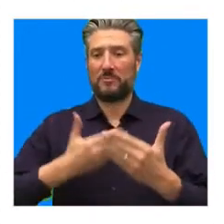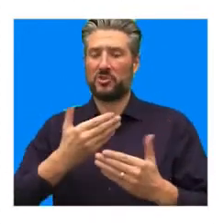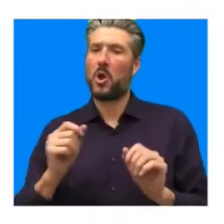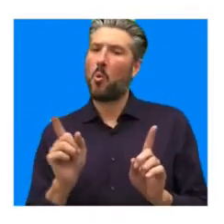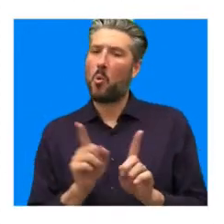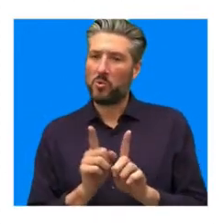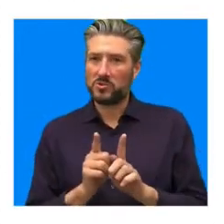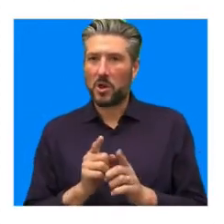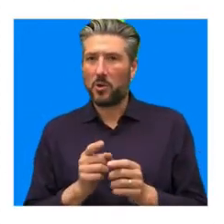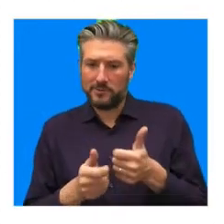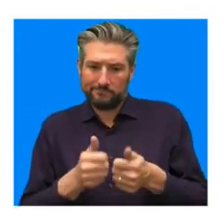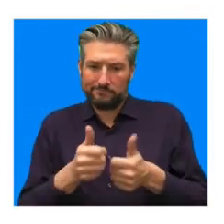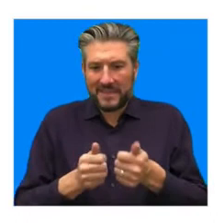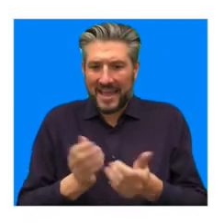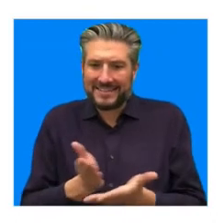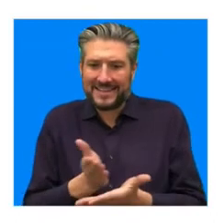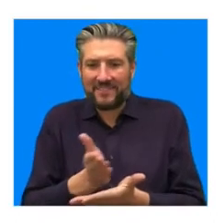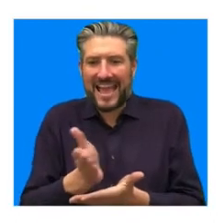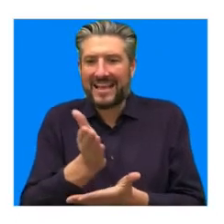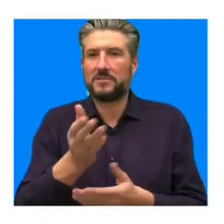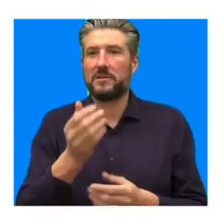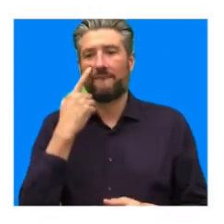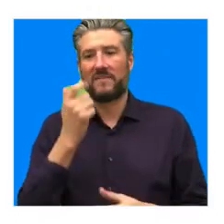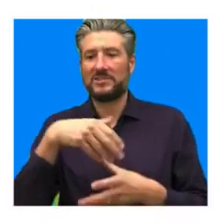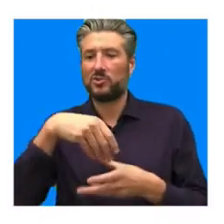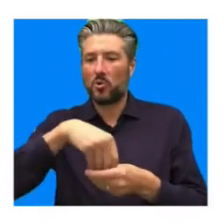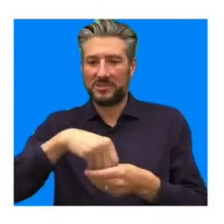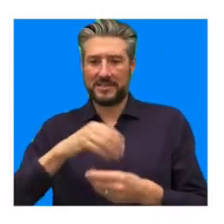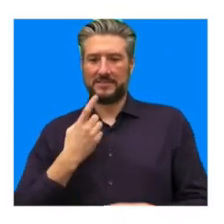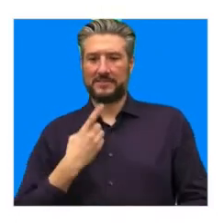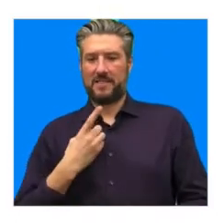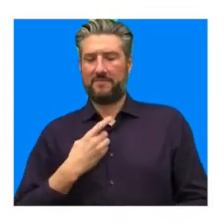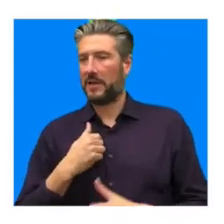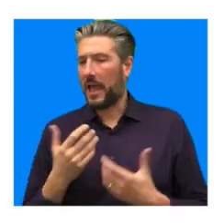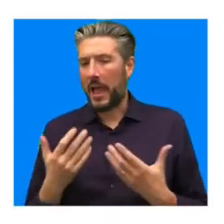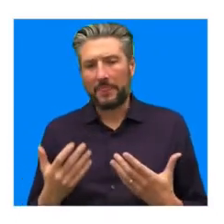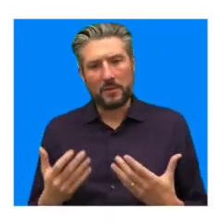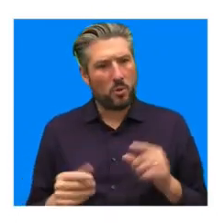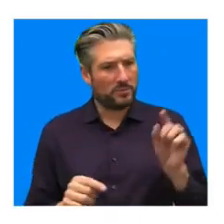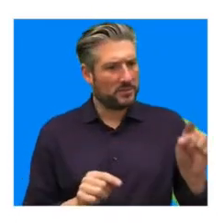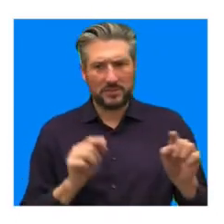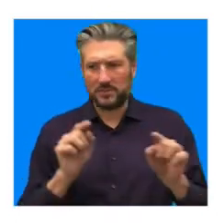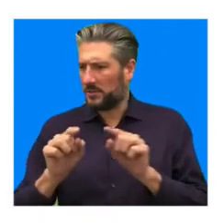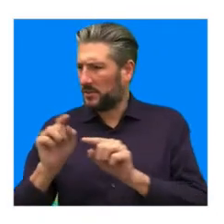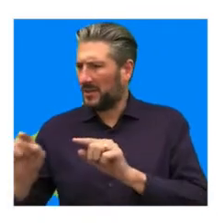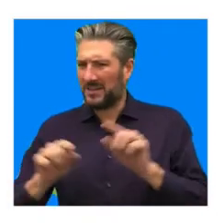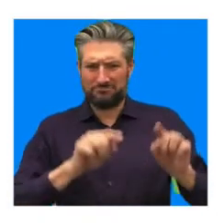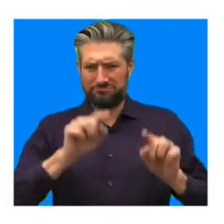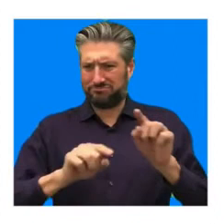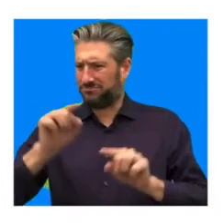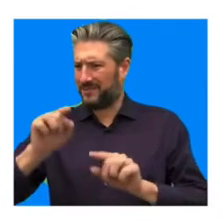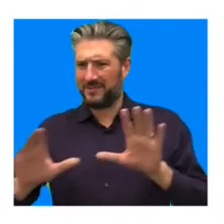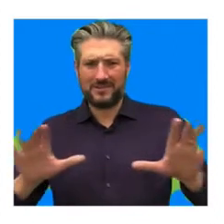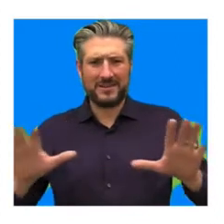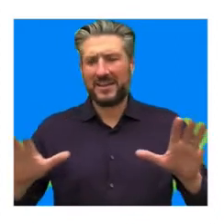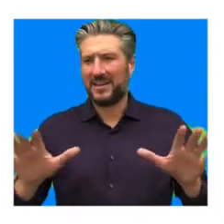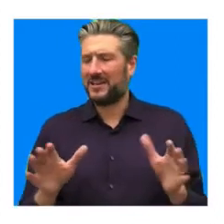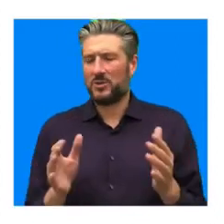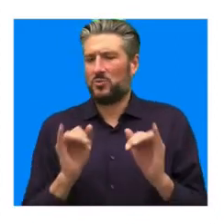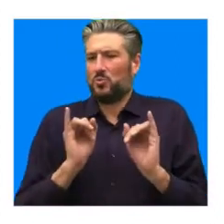content independently, which is not happening right now. The market is still very, very fragmented in this respect.